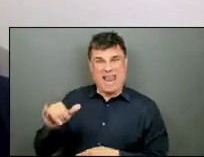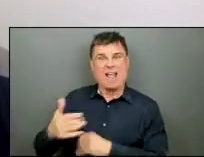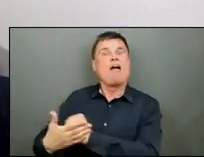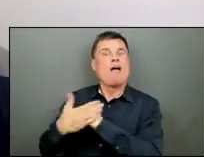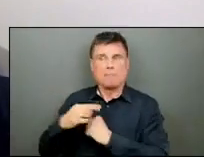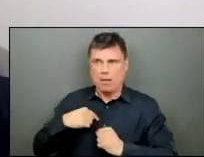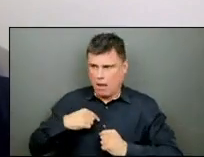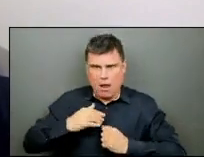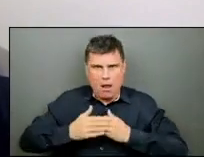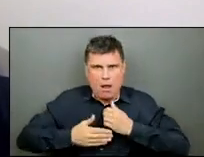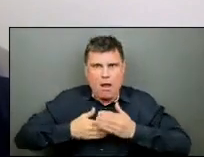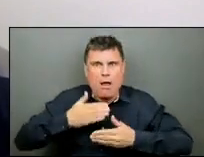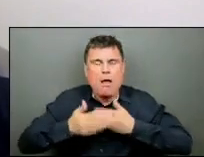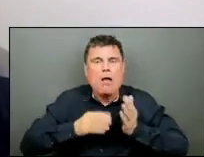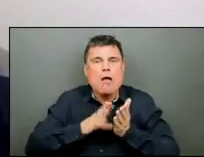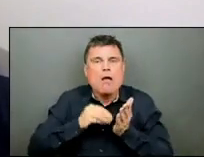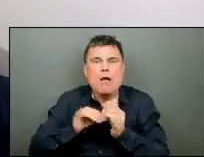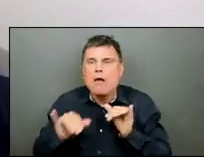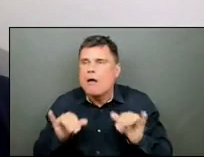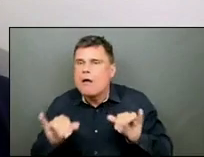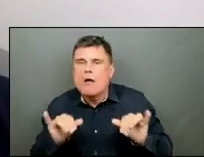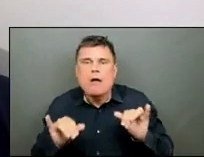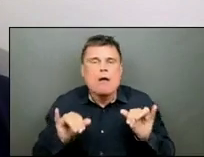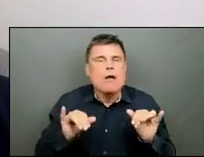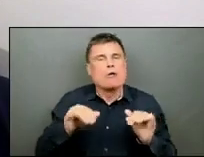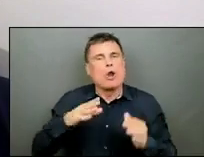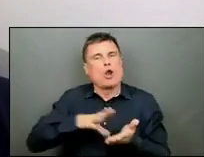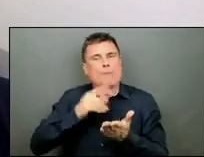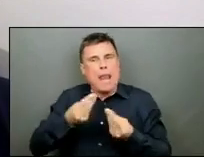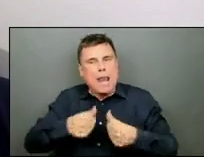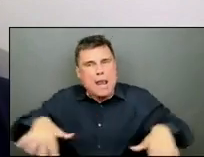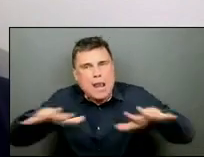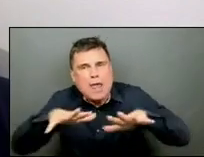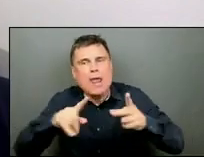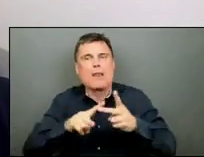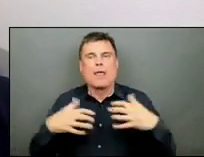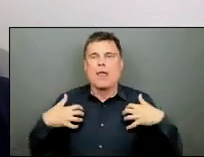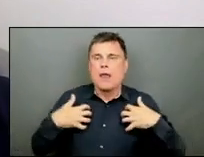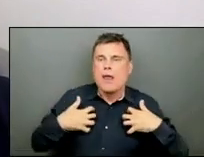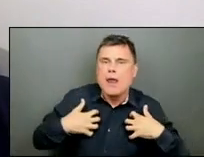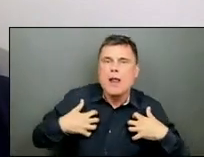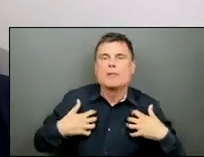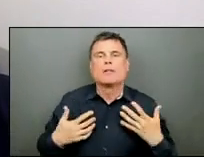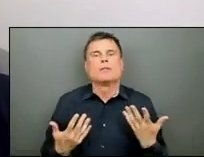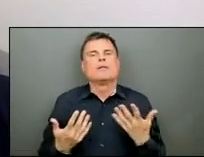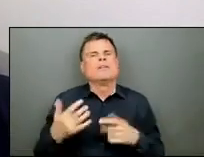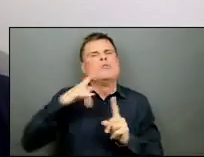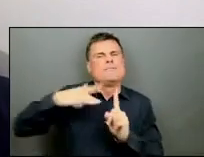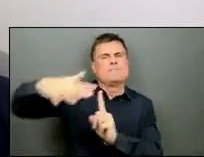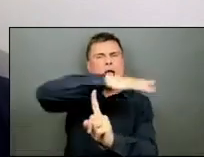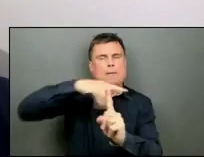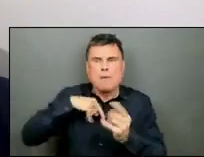familiar with the land, the wildlife, also with, it got me familiar with